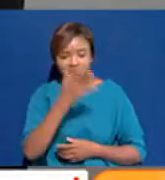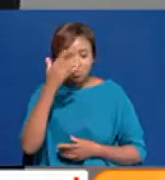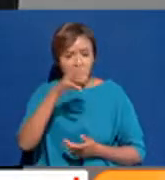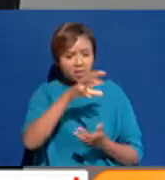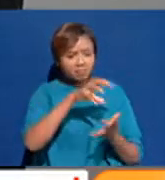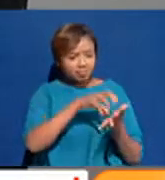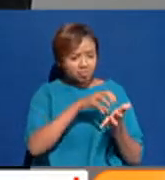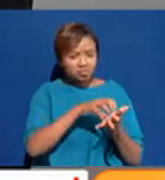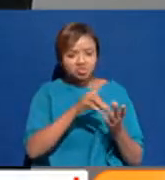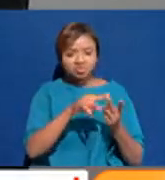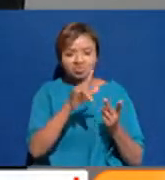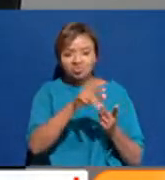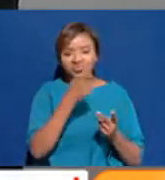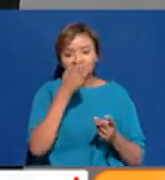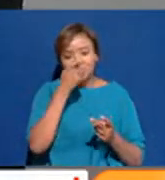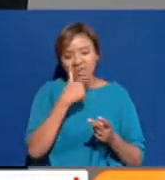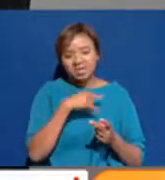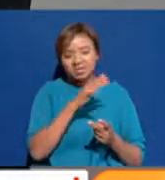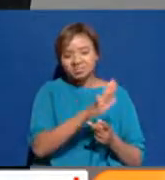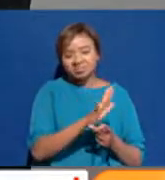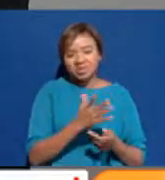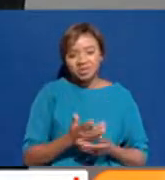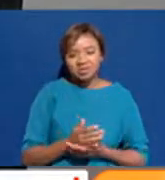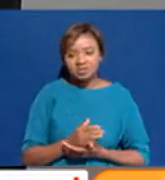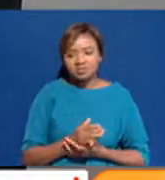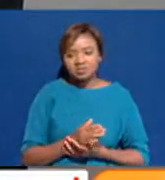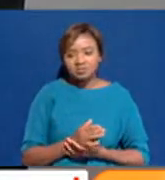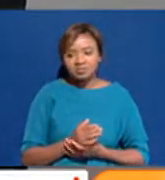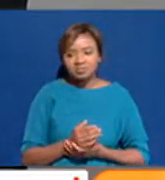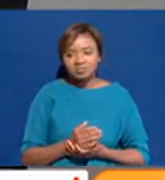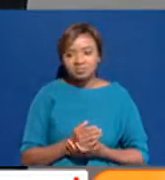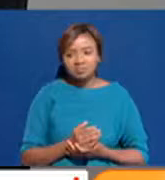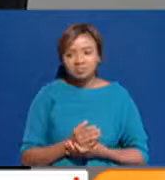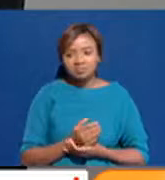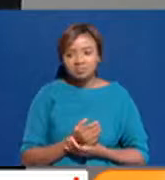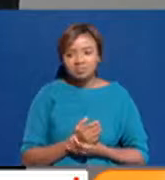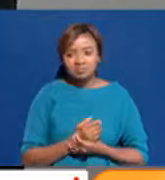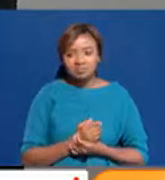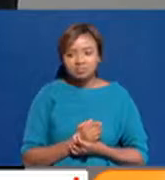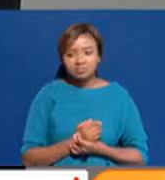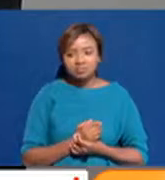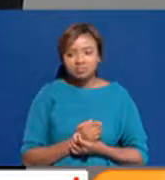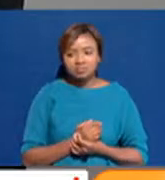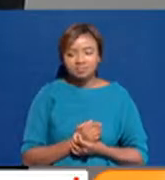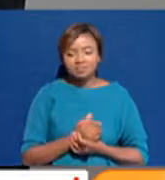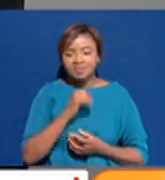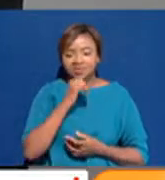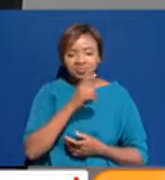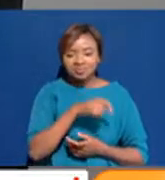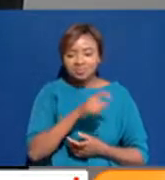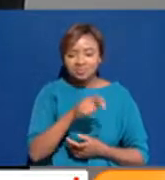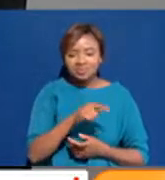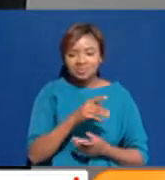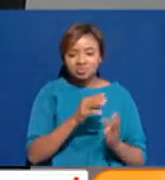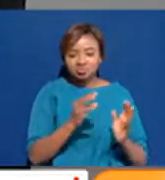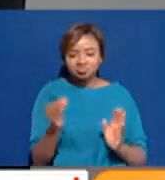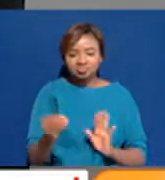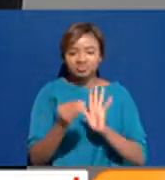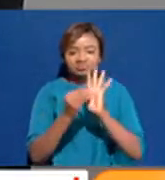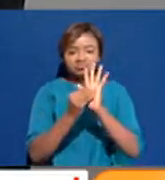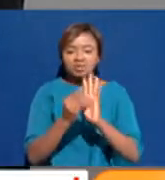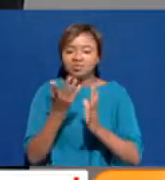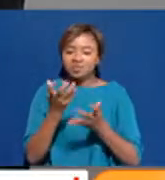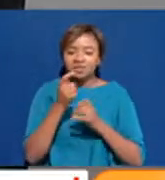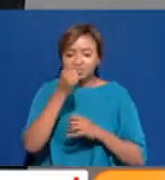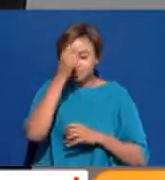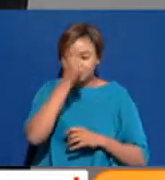her age. There are people who we don't want put in the public arena. And let's agree, let's respect our elders. And